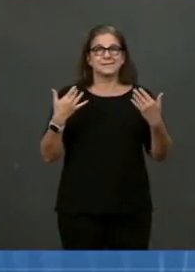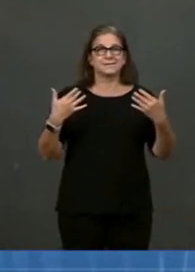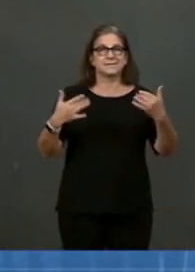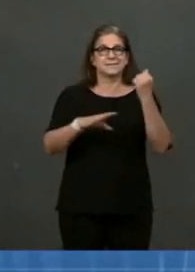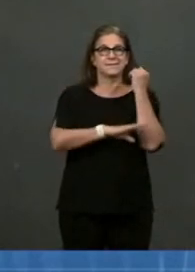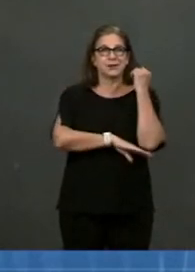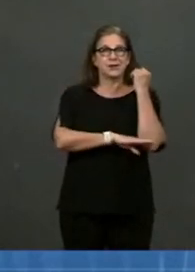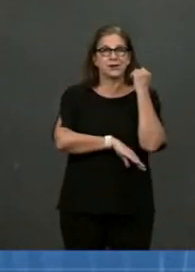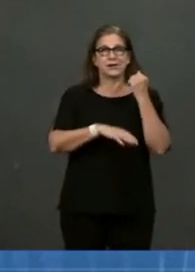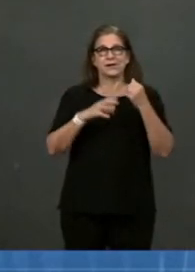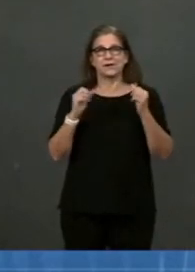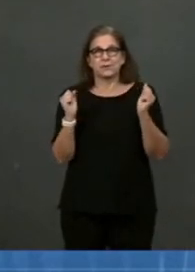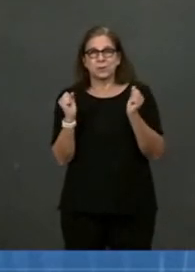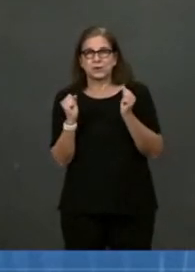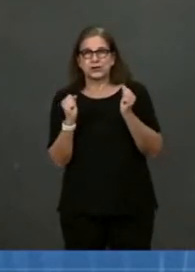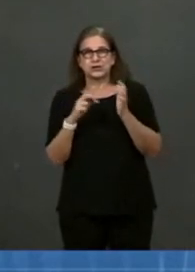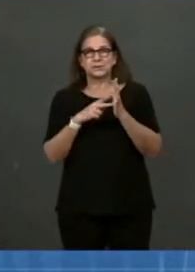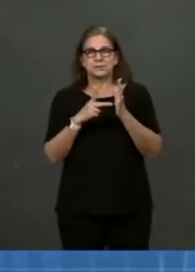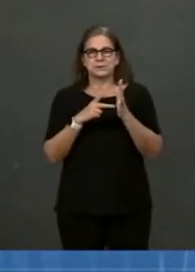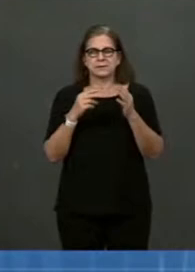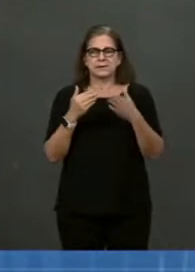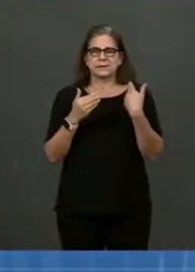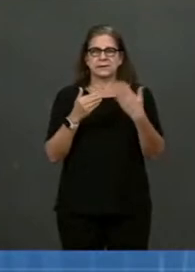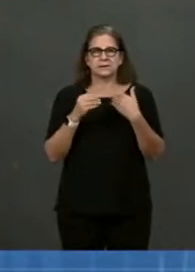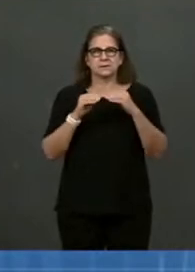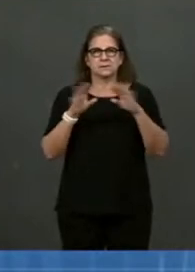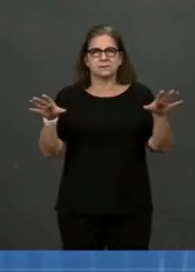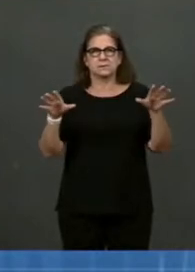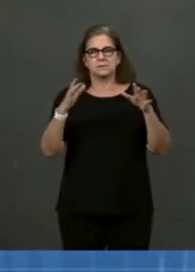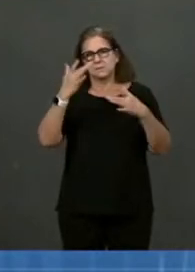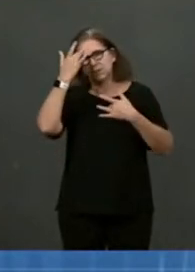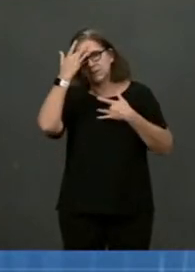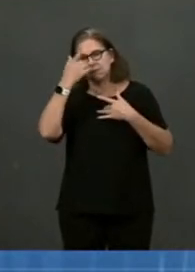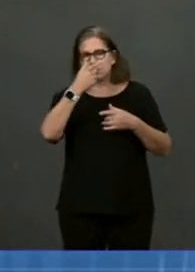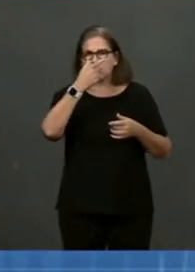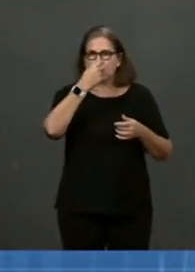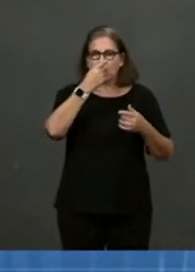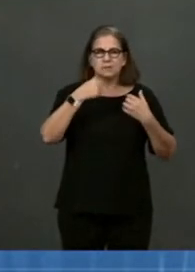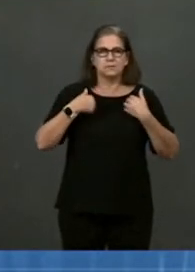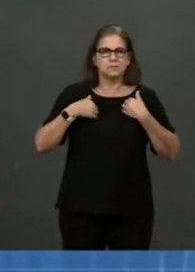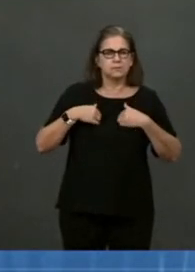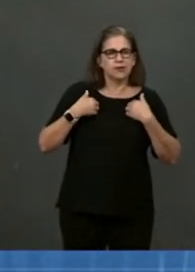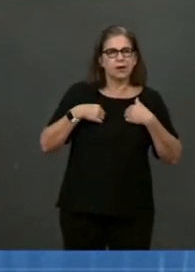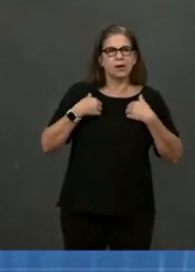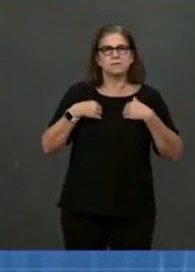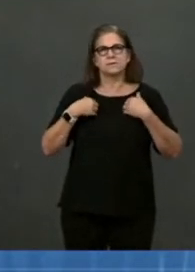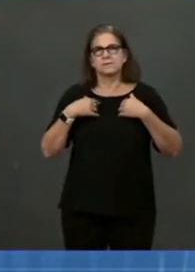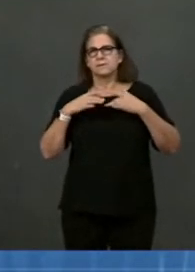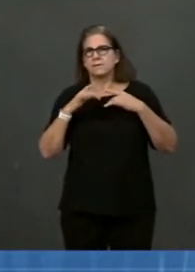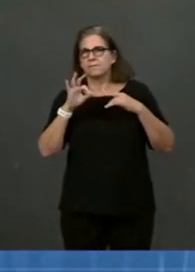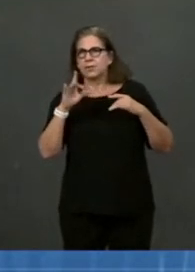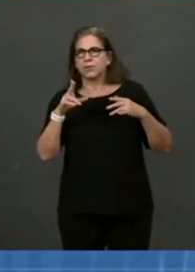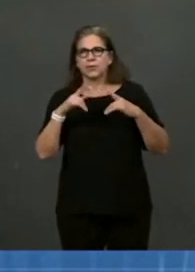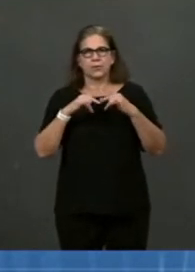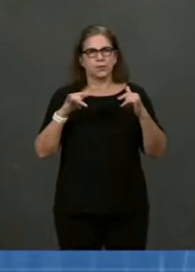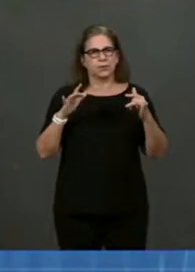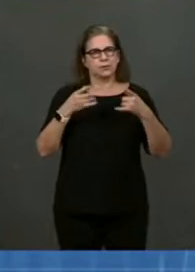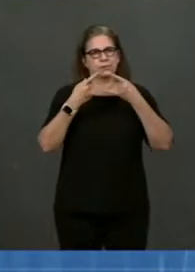respiratory viruses tend to thrive. And so we're taking all of those into consideration. Okay, Kevin, last question.